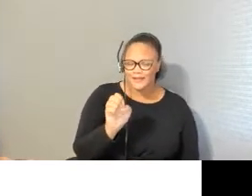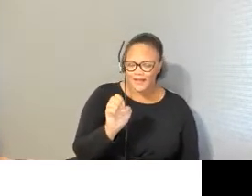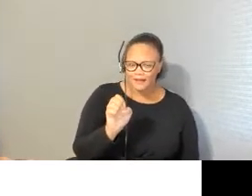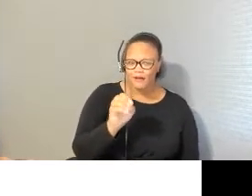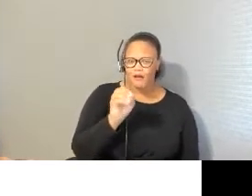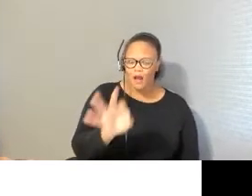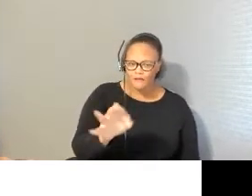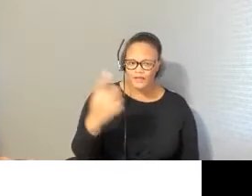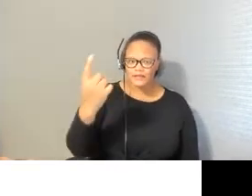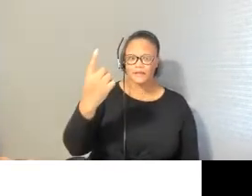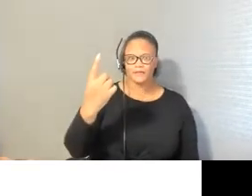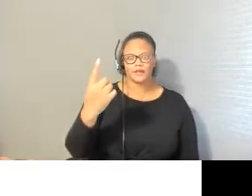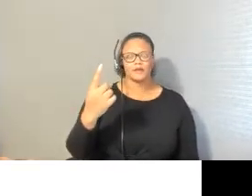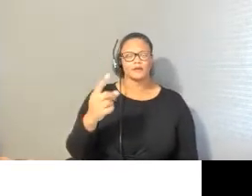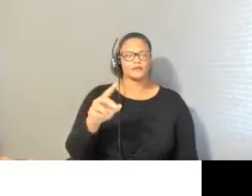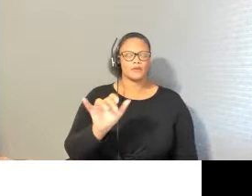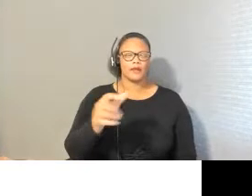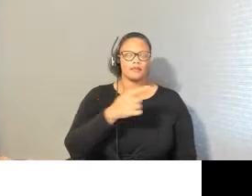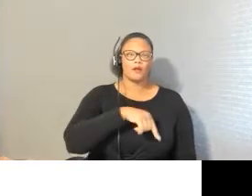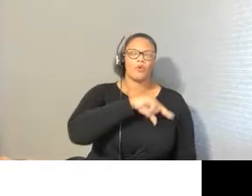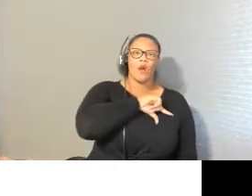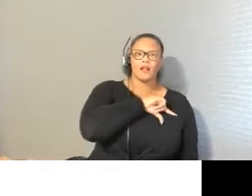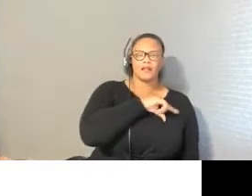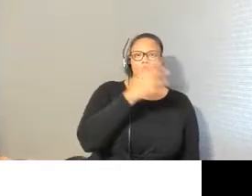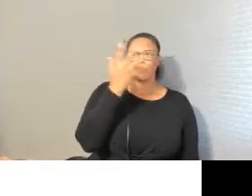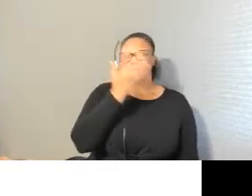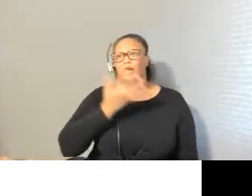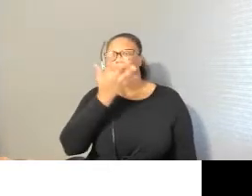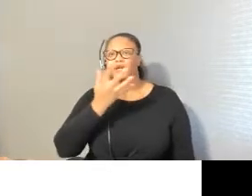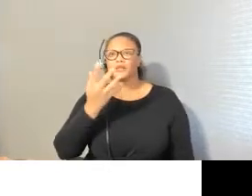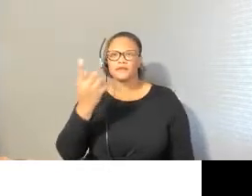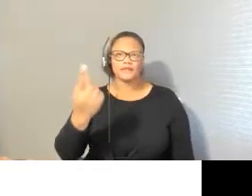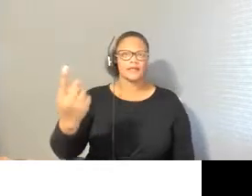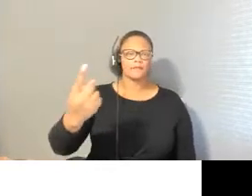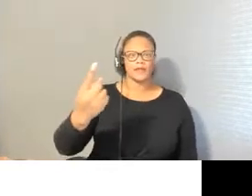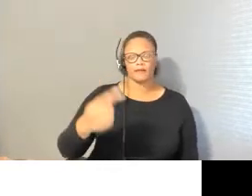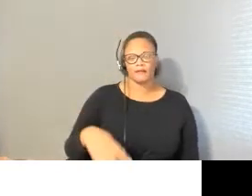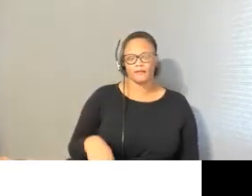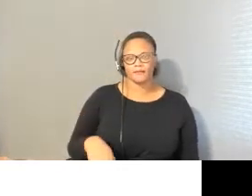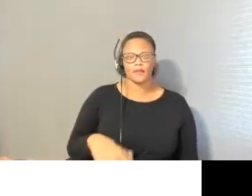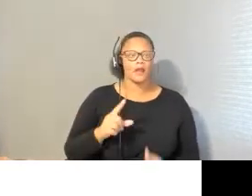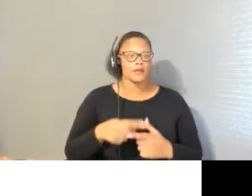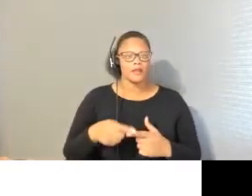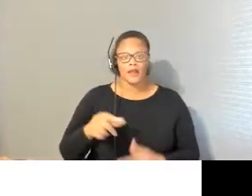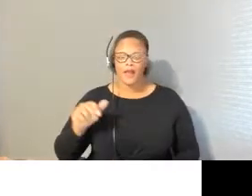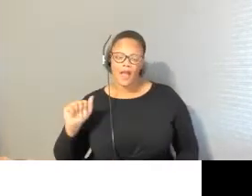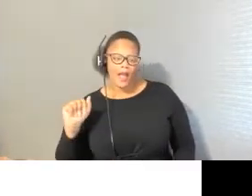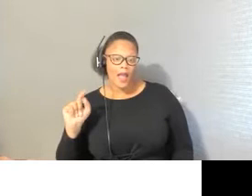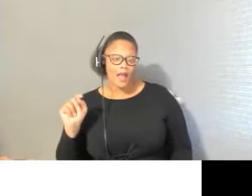an appearance or quality or of something, of anything. And then you've got